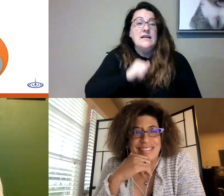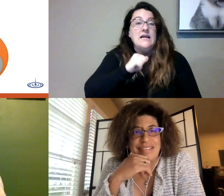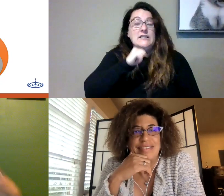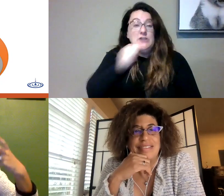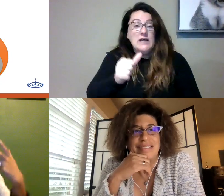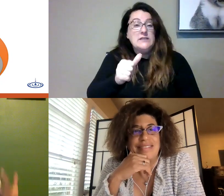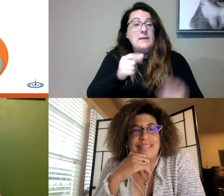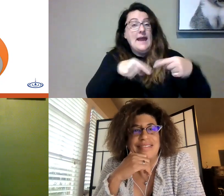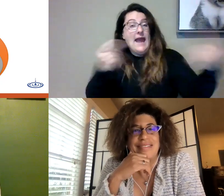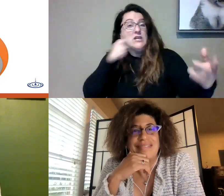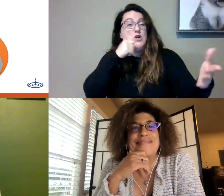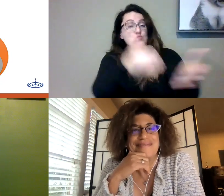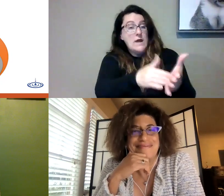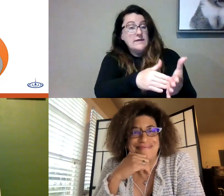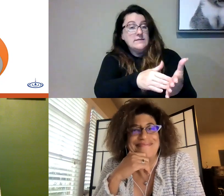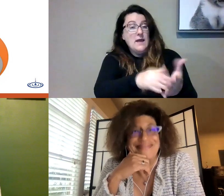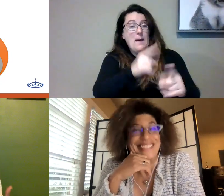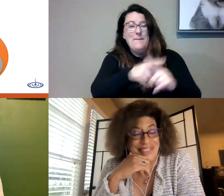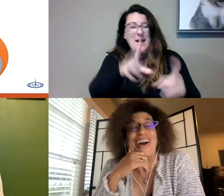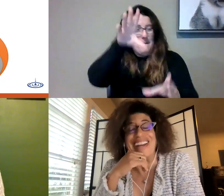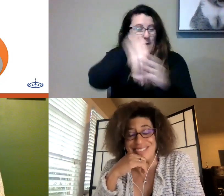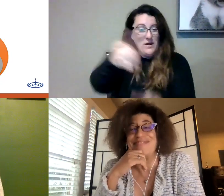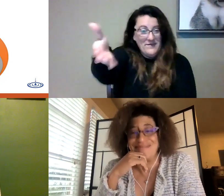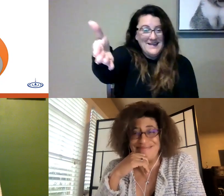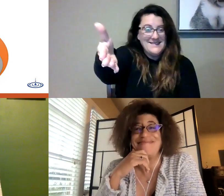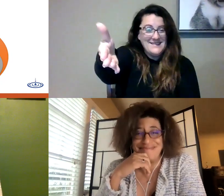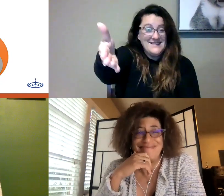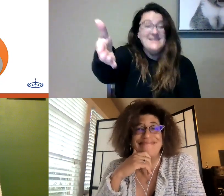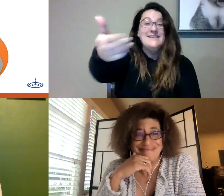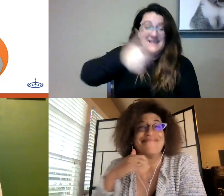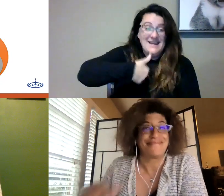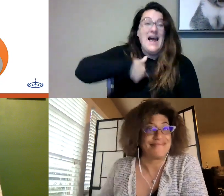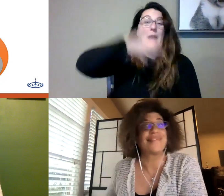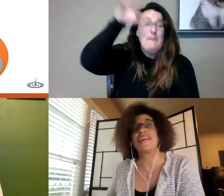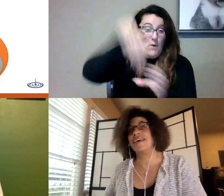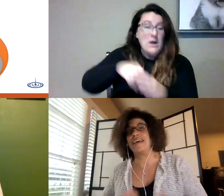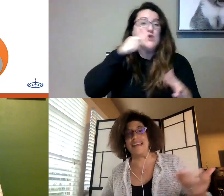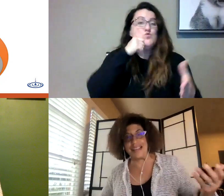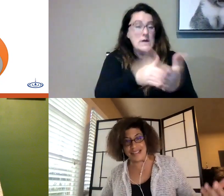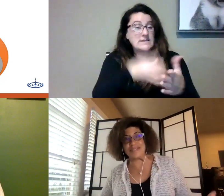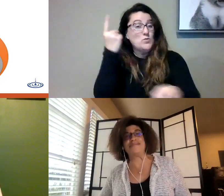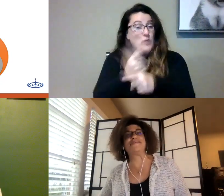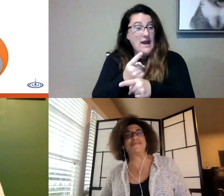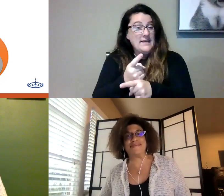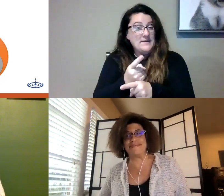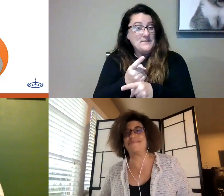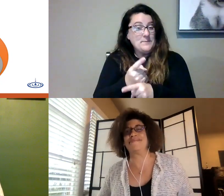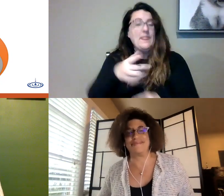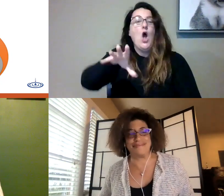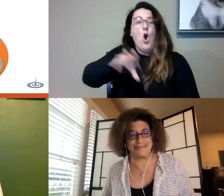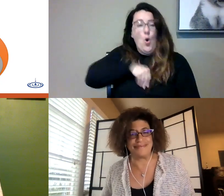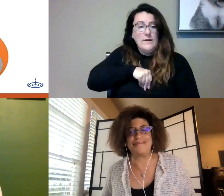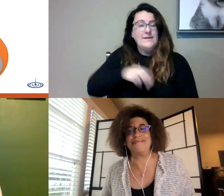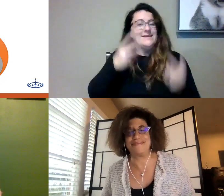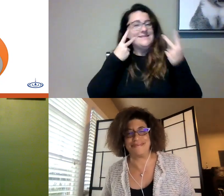by nature of being a part of these structures, I Right. am participating in racism, right? And so for me to own that and to be able to see